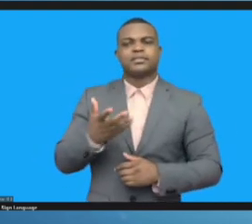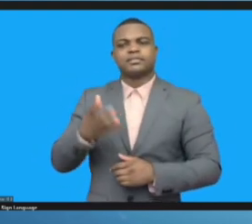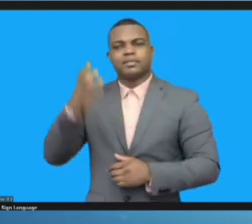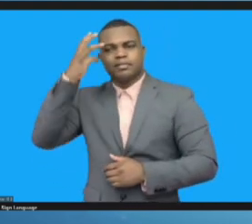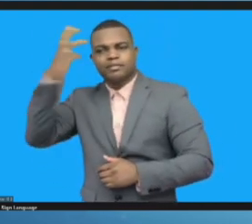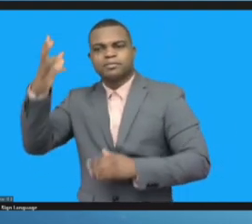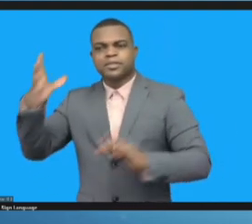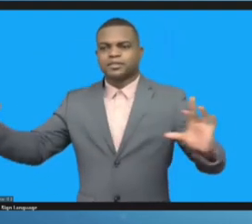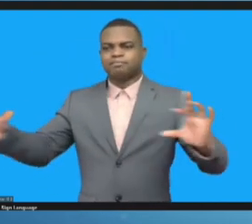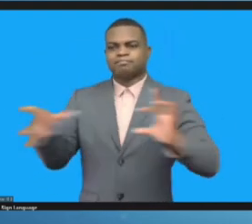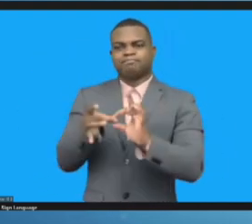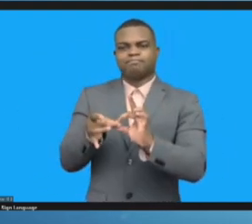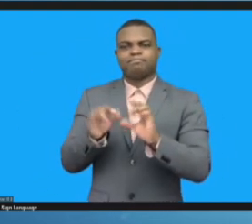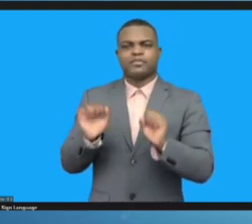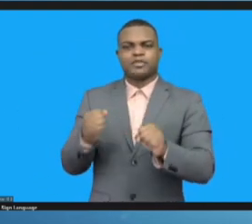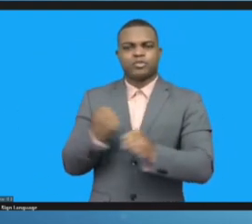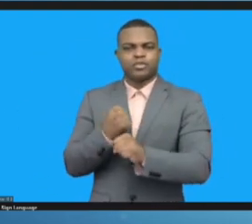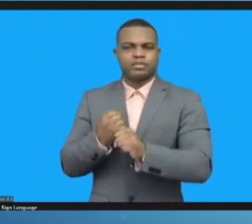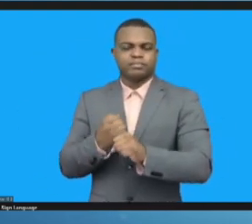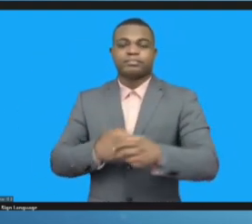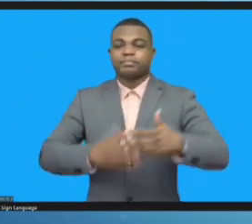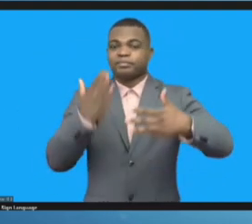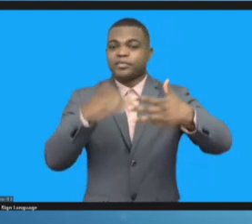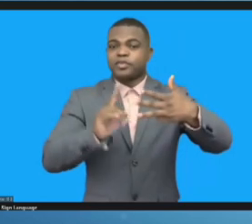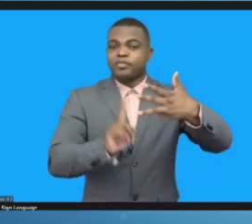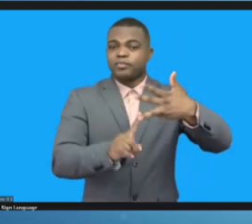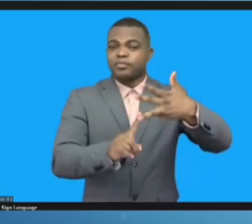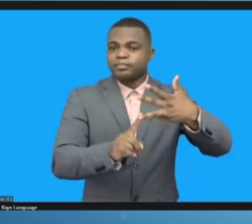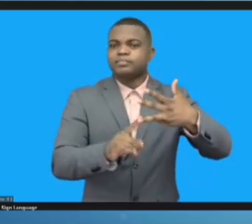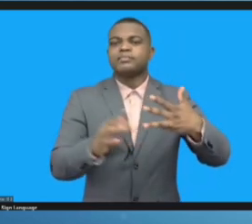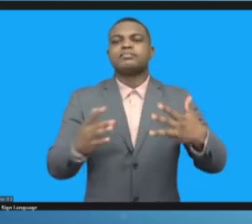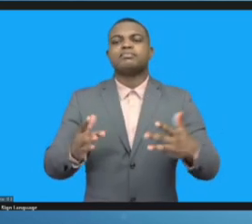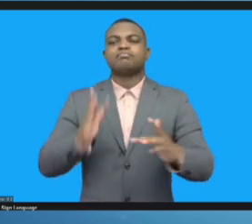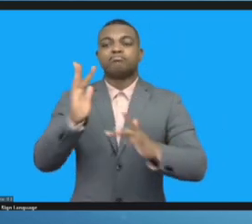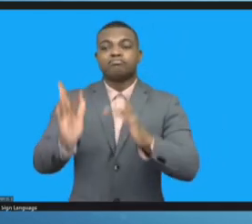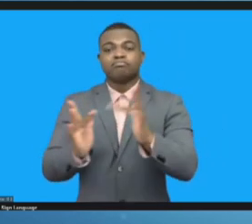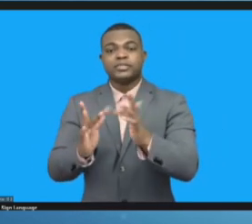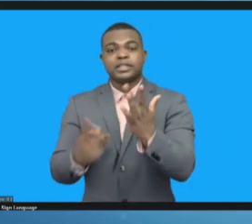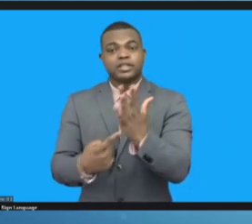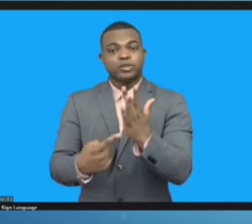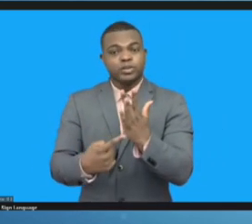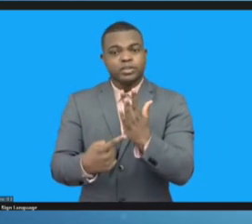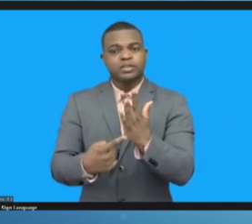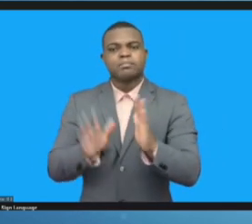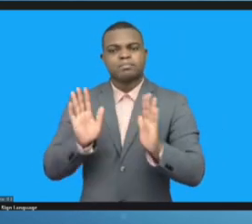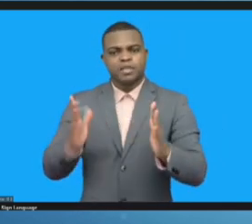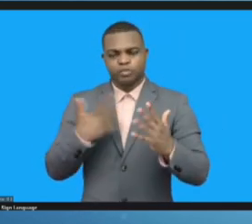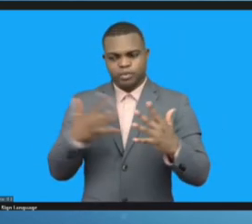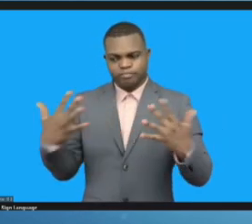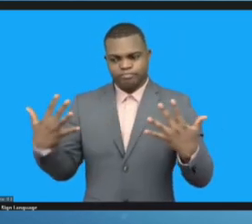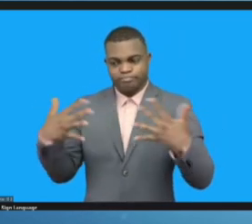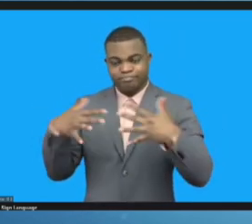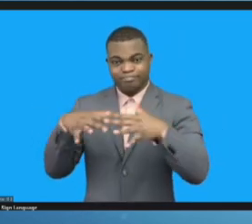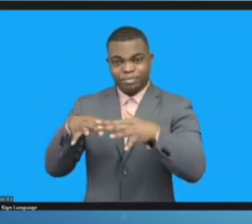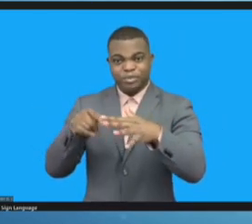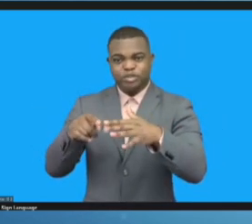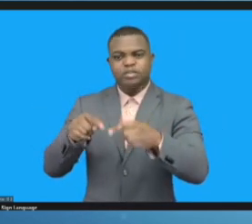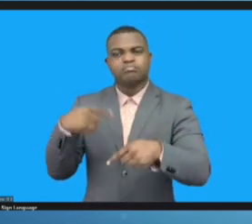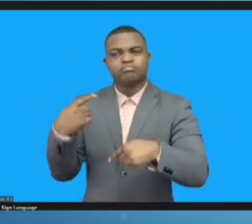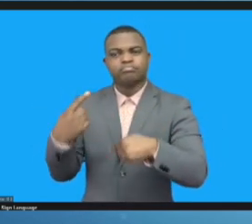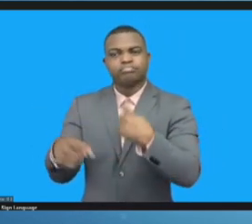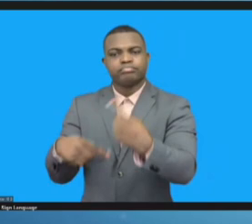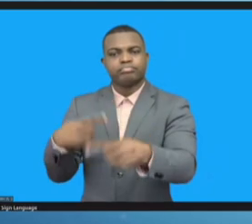sector involvement is key to spurring digital development. Ladies and gentlemen, thank you for your attention,